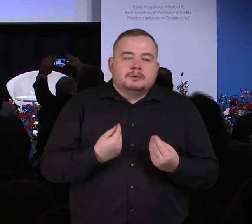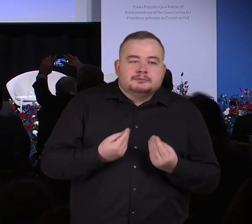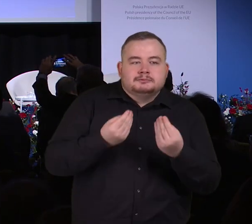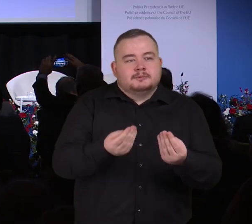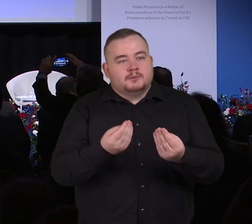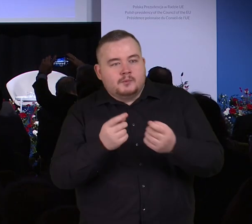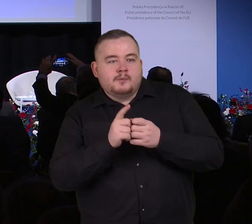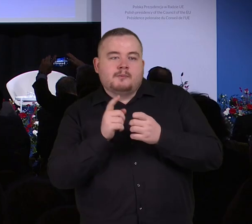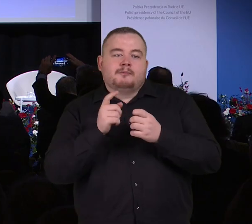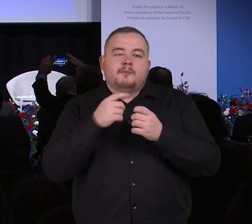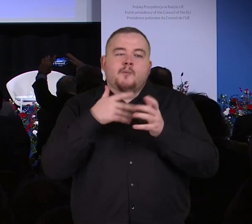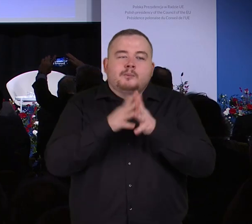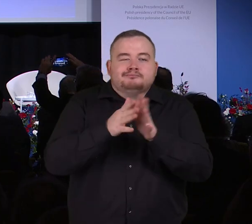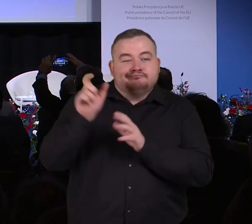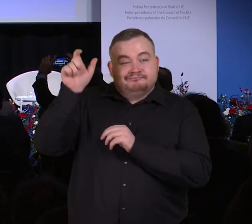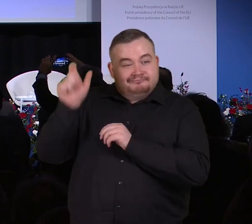First of all,